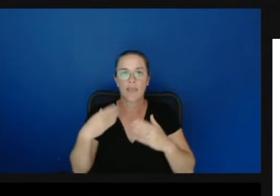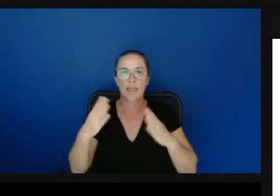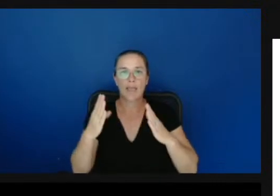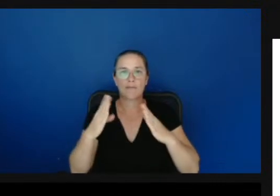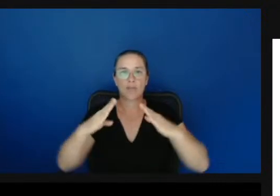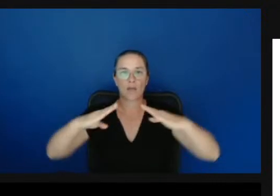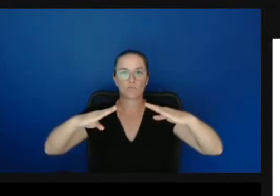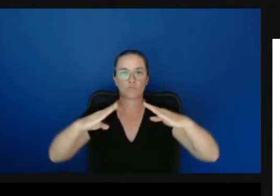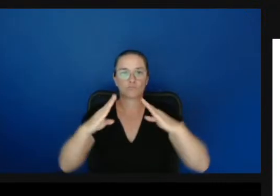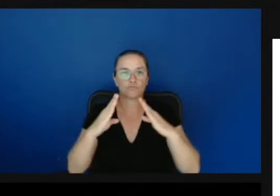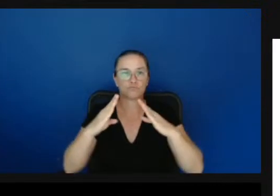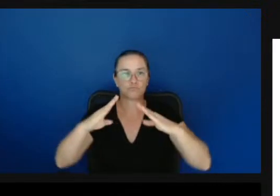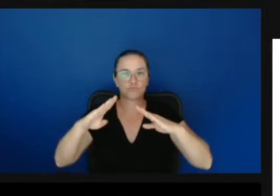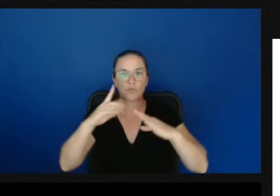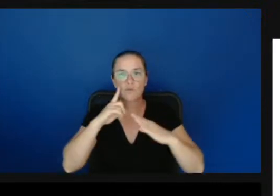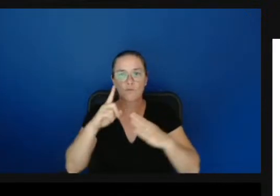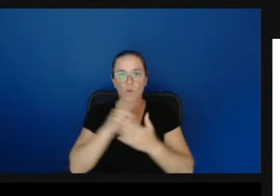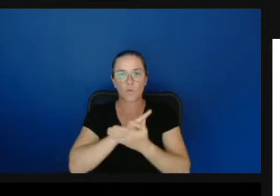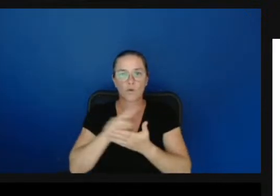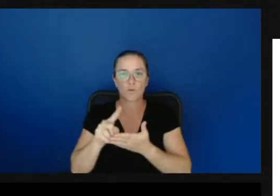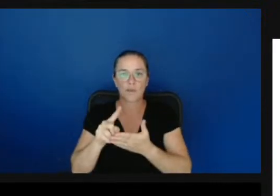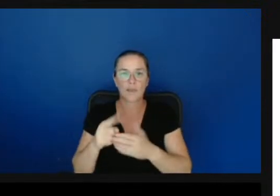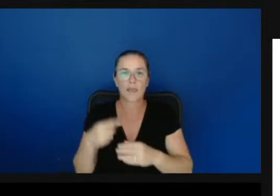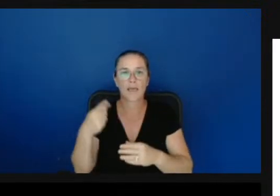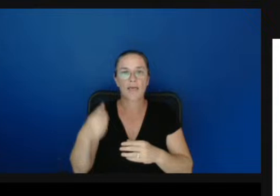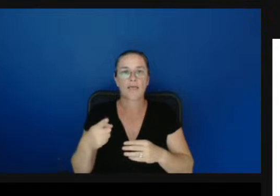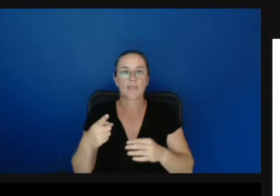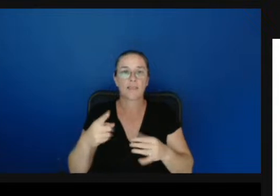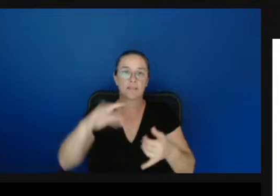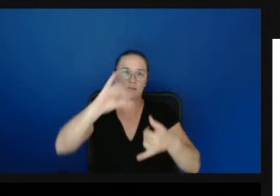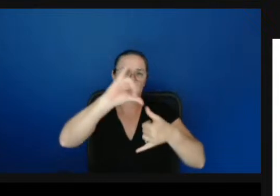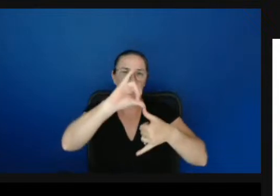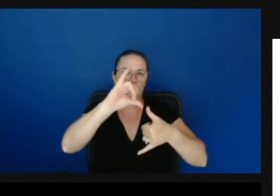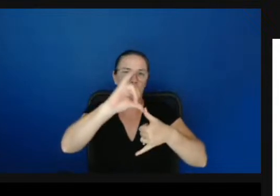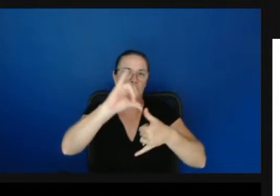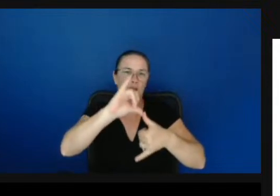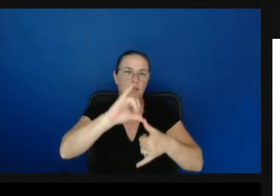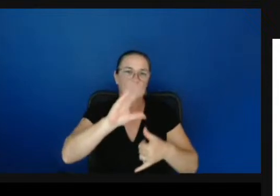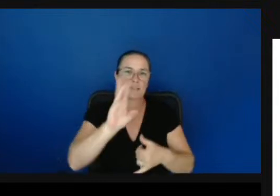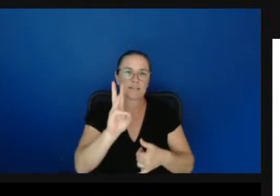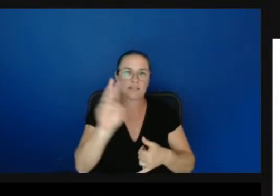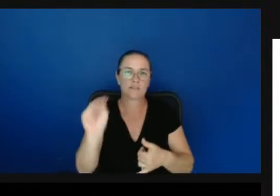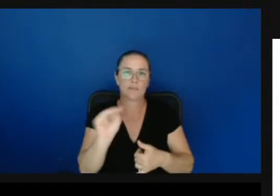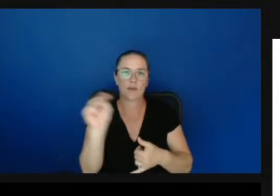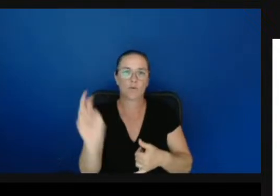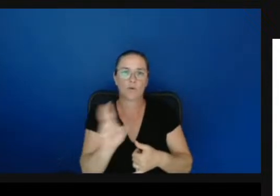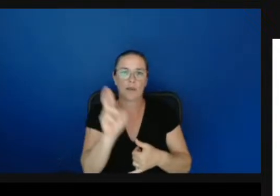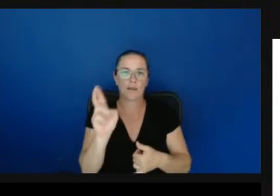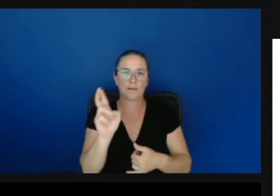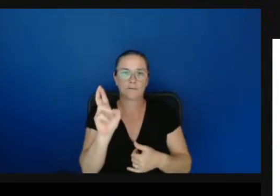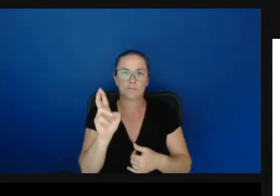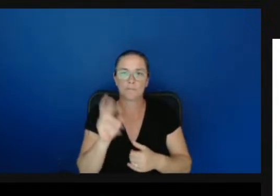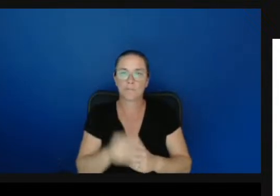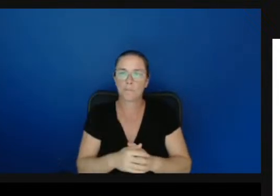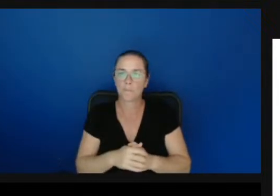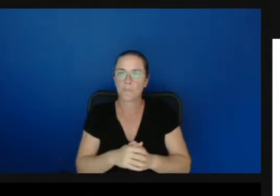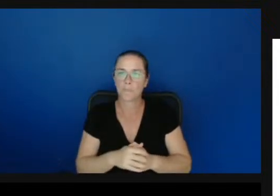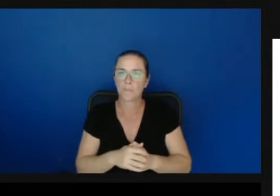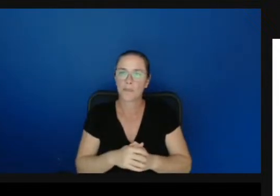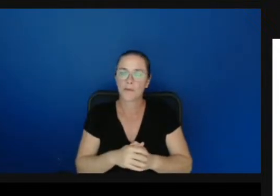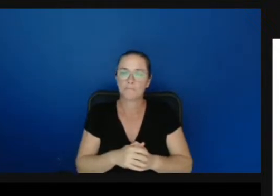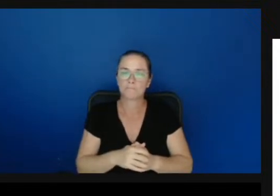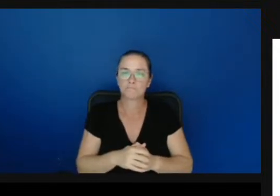week. So here we are. Our scale is 6 microradians top to bottom. That's decent. That's about normal. Not too zoomed in, not too zoomed